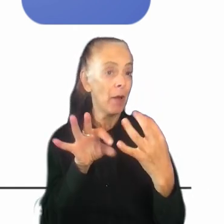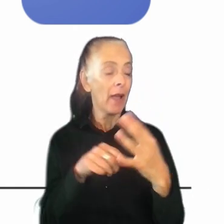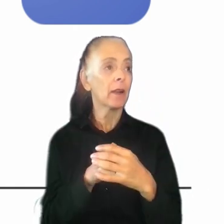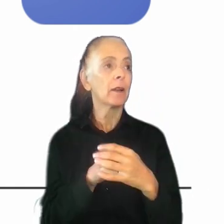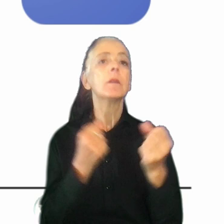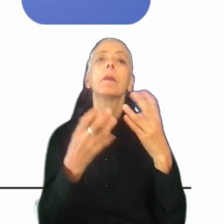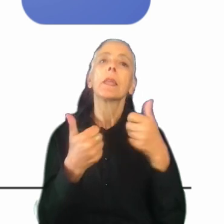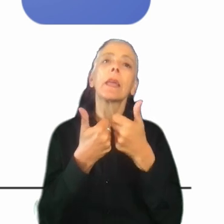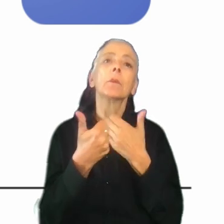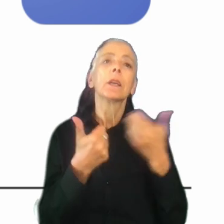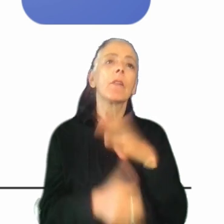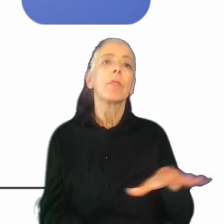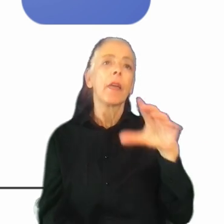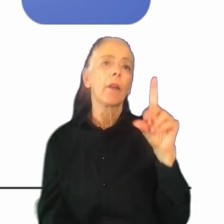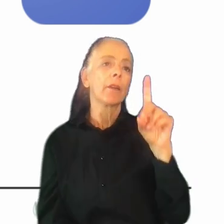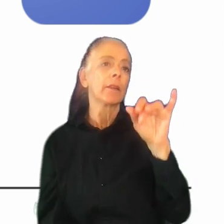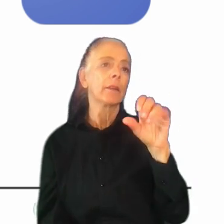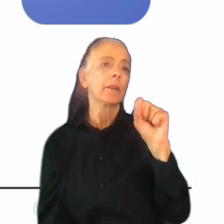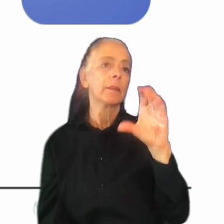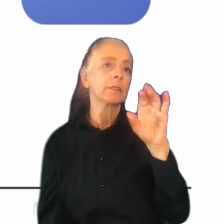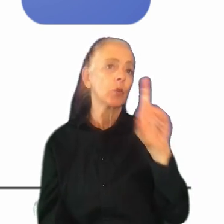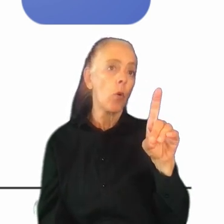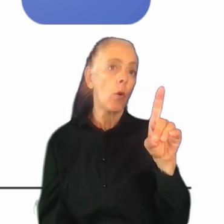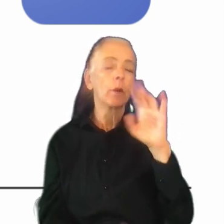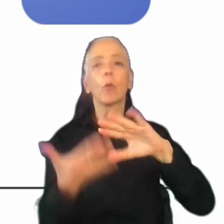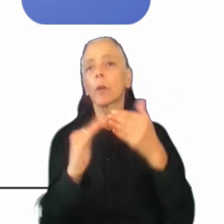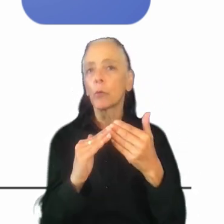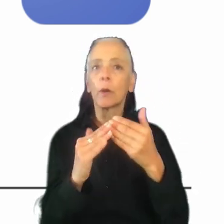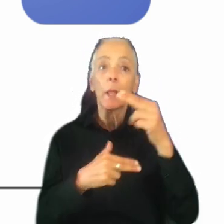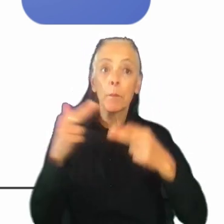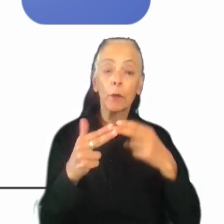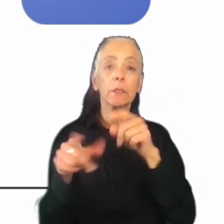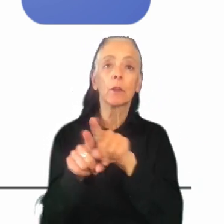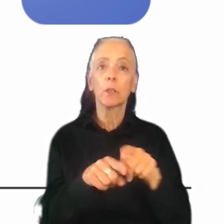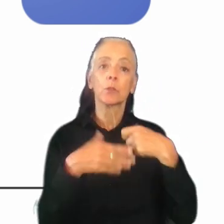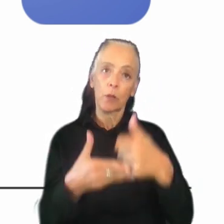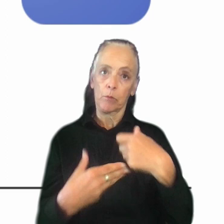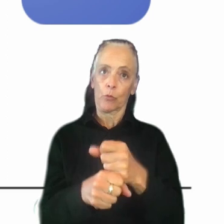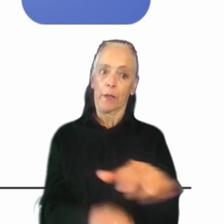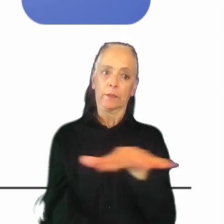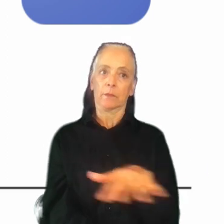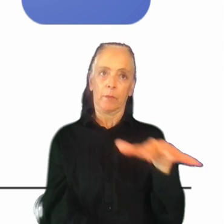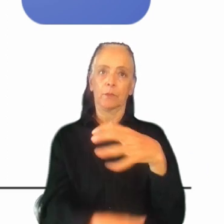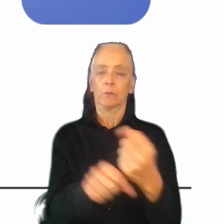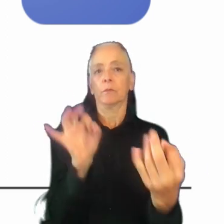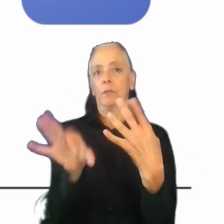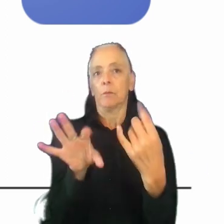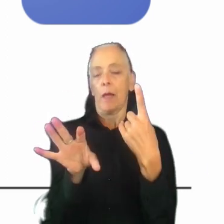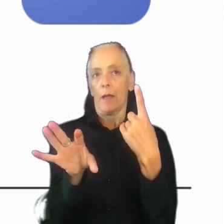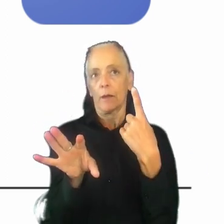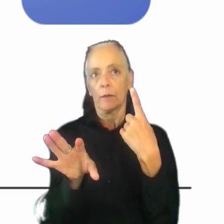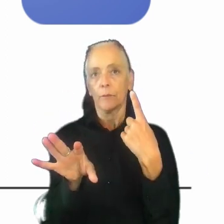maintain their own discord as well for community building and also to help create a space where they can get feedback on their